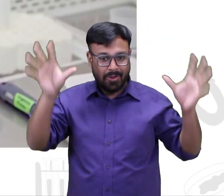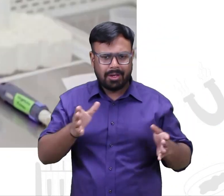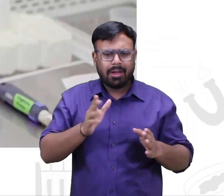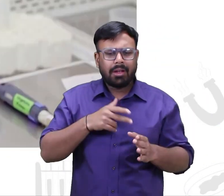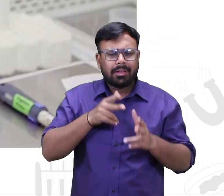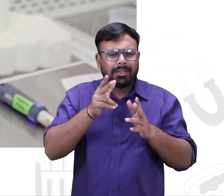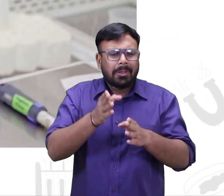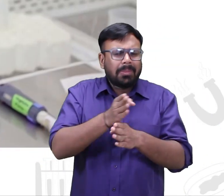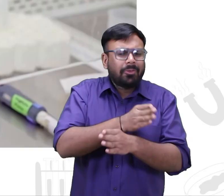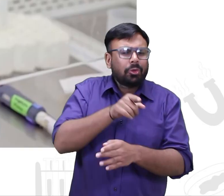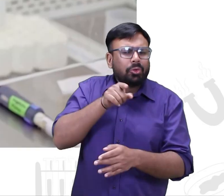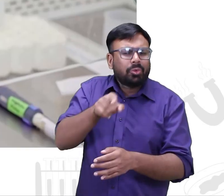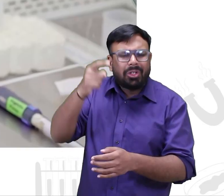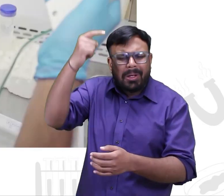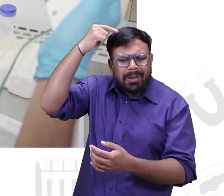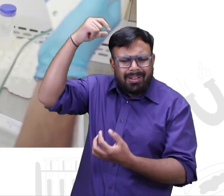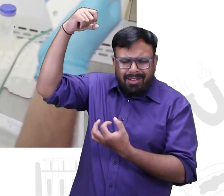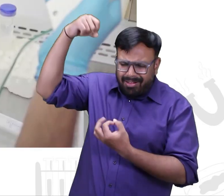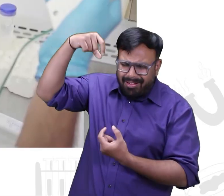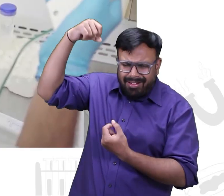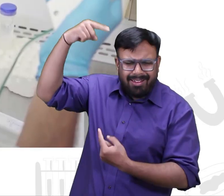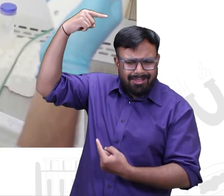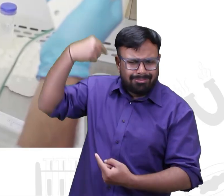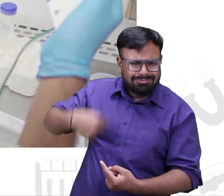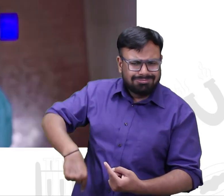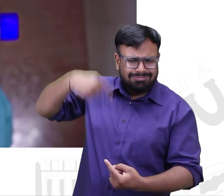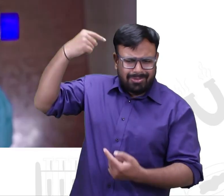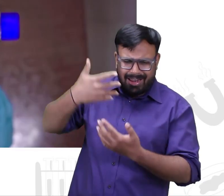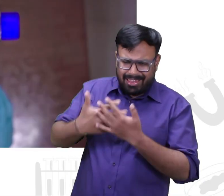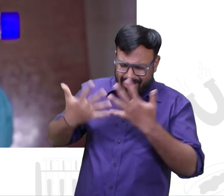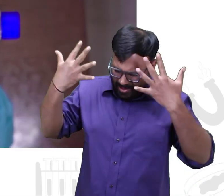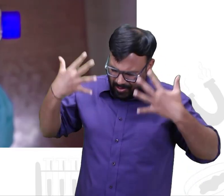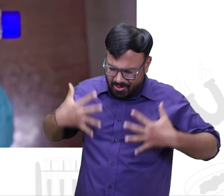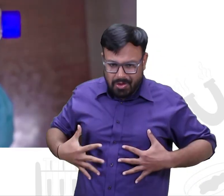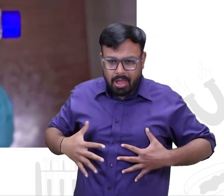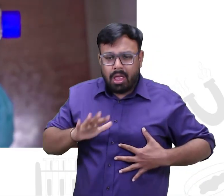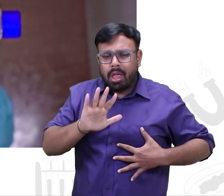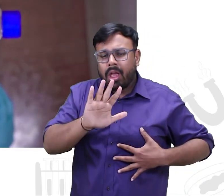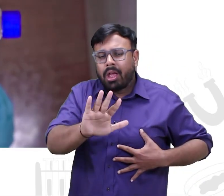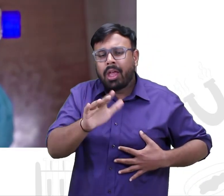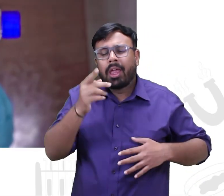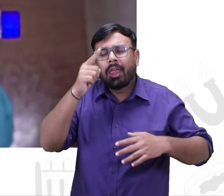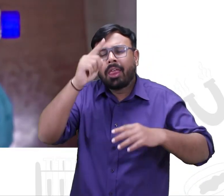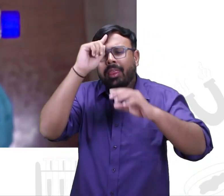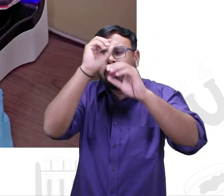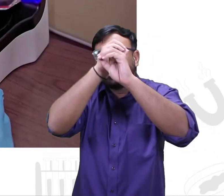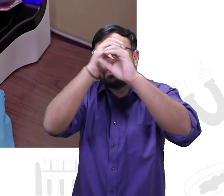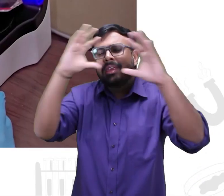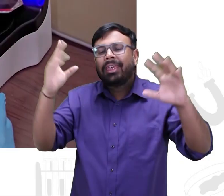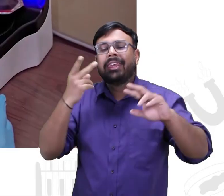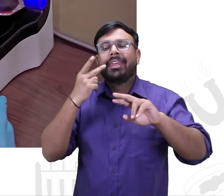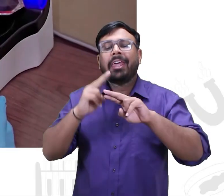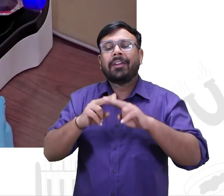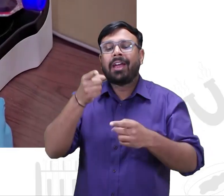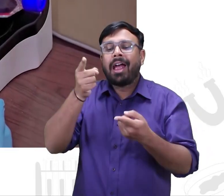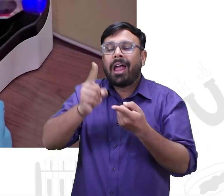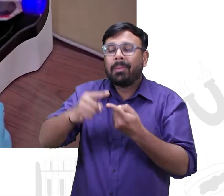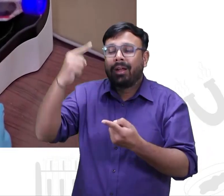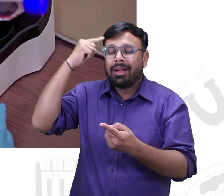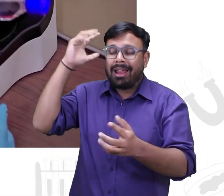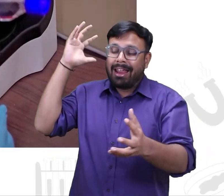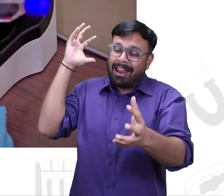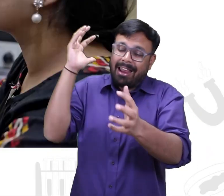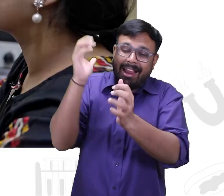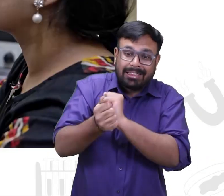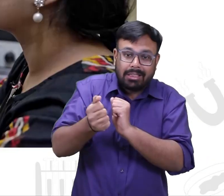that to properly happen, axons are ferrying signals back and forth between the brain and the body. So you can imagine that intact nervous